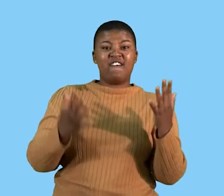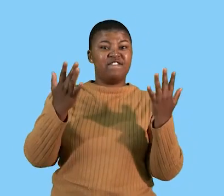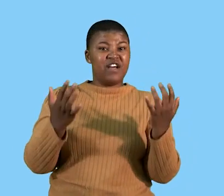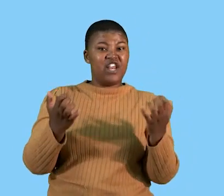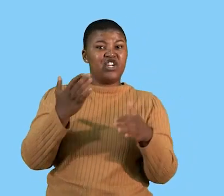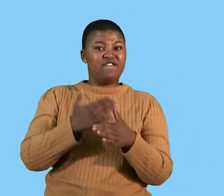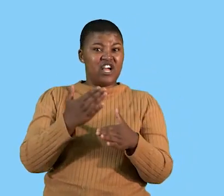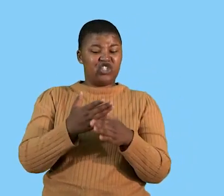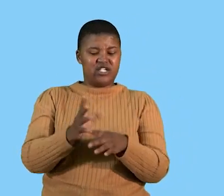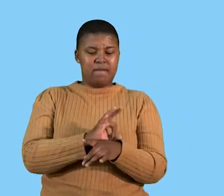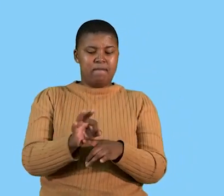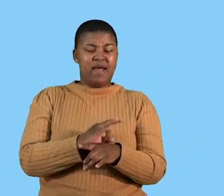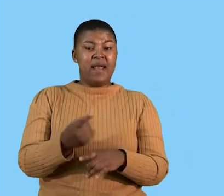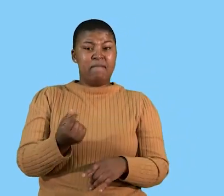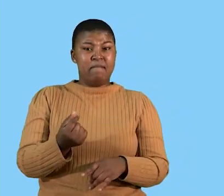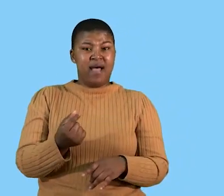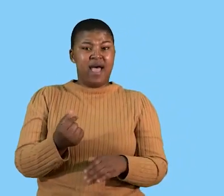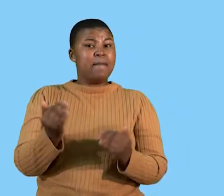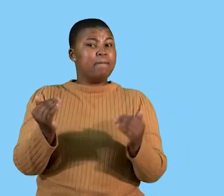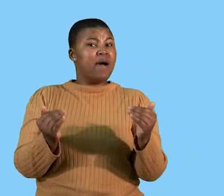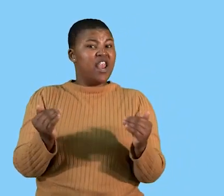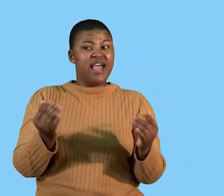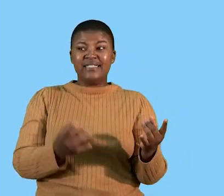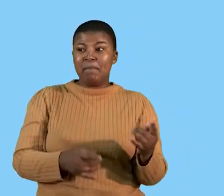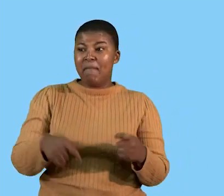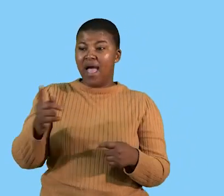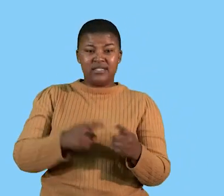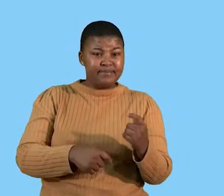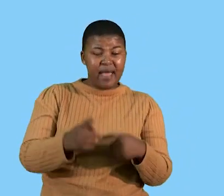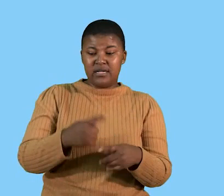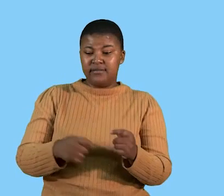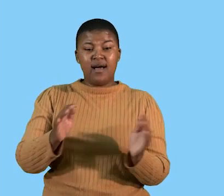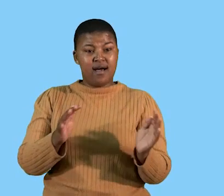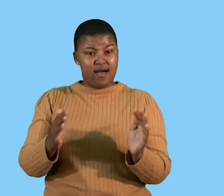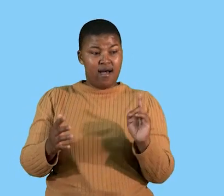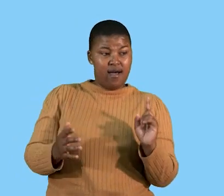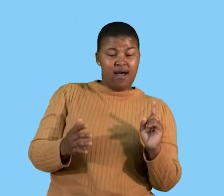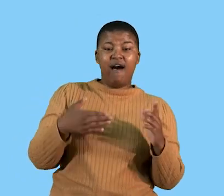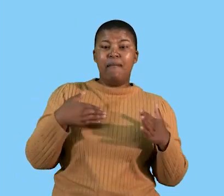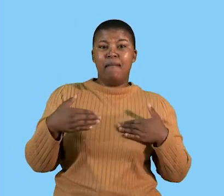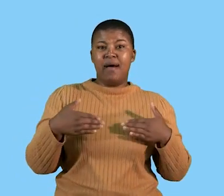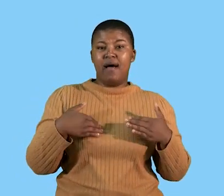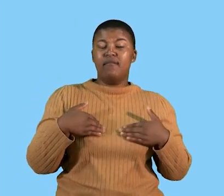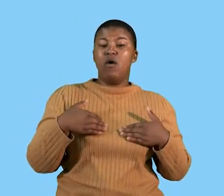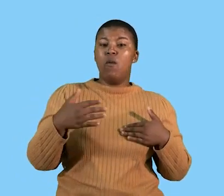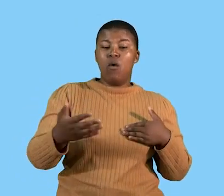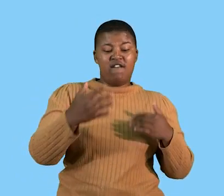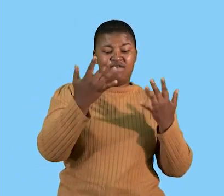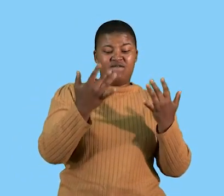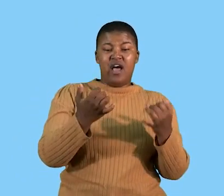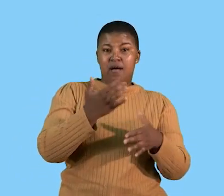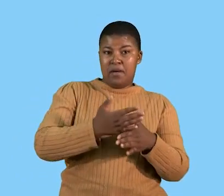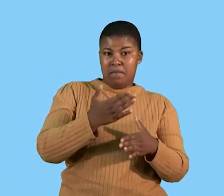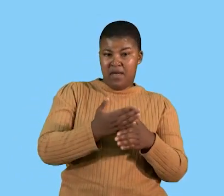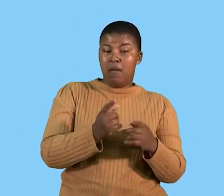funds through budgeting and manage the spending of this money. So if we take a closer look